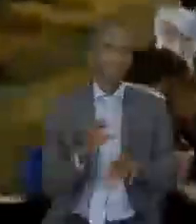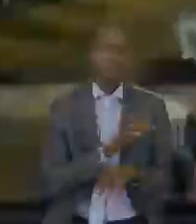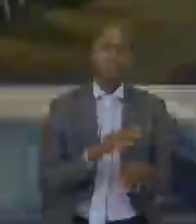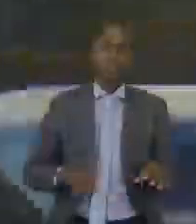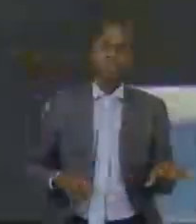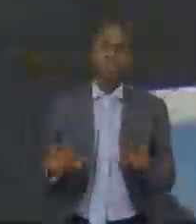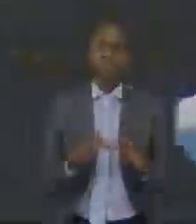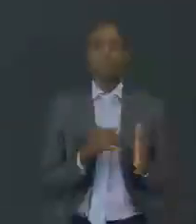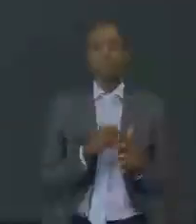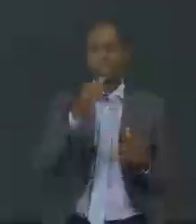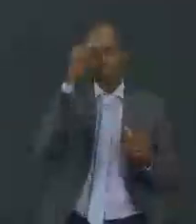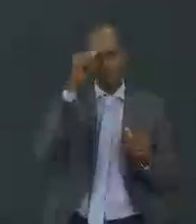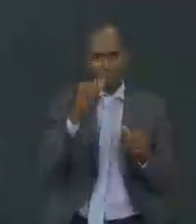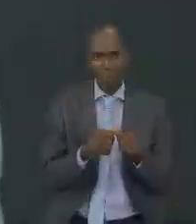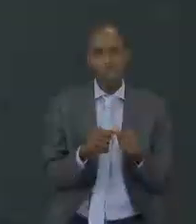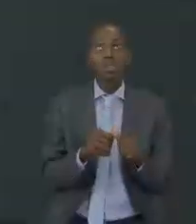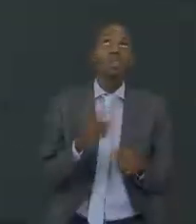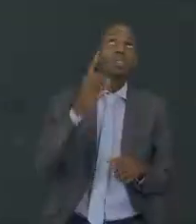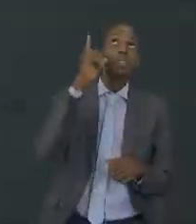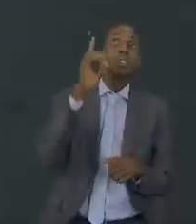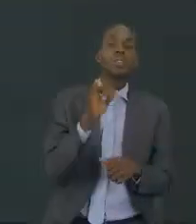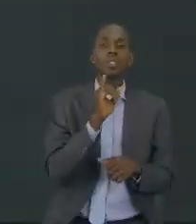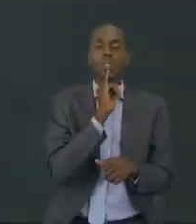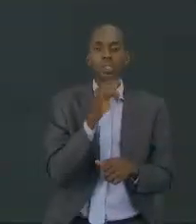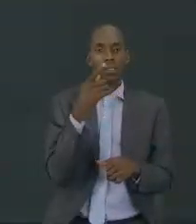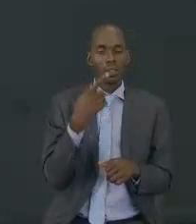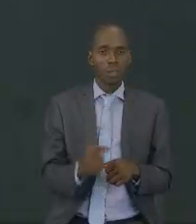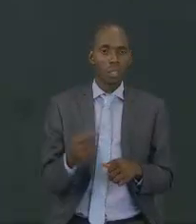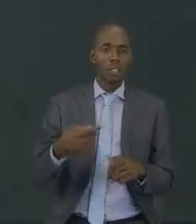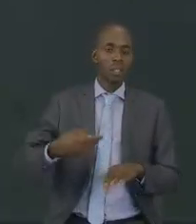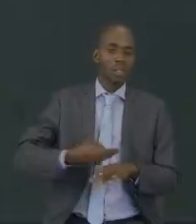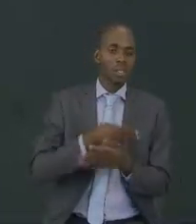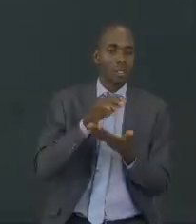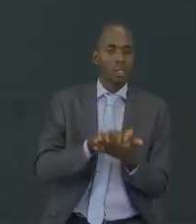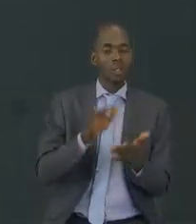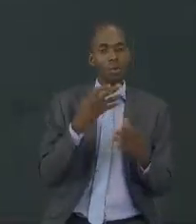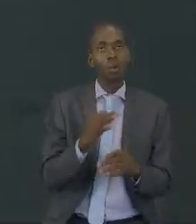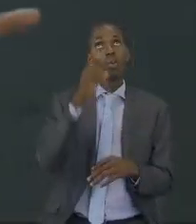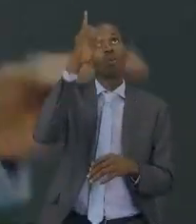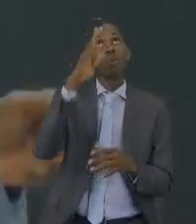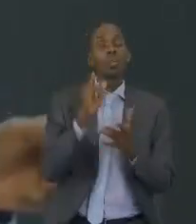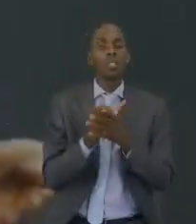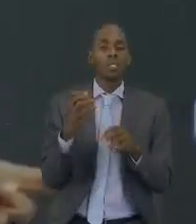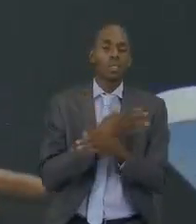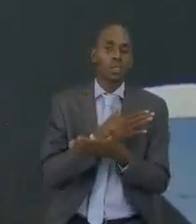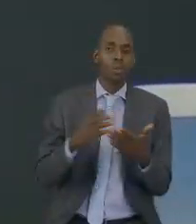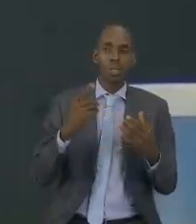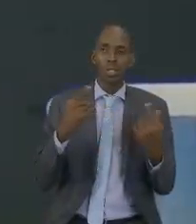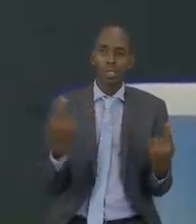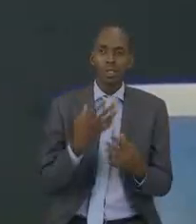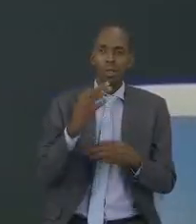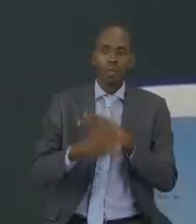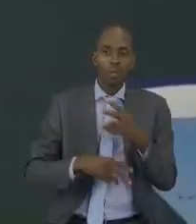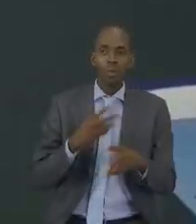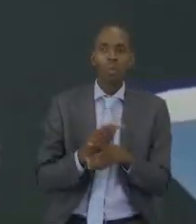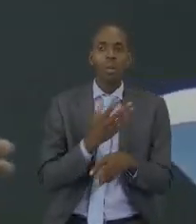it. Remember, he is the Lamb of God that taketh away the sin of the world